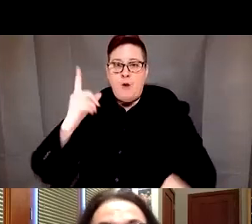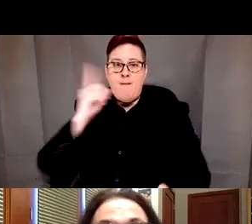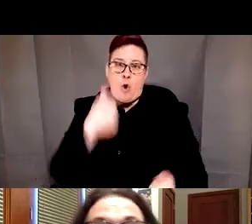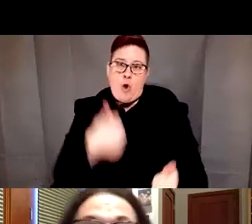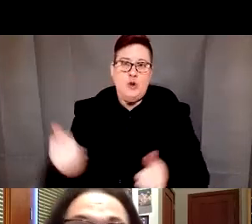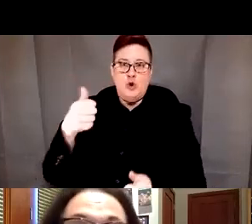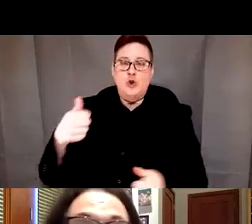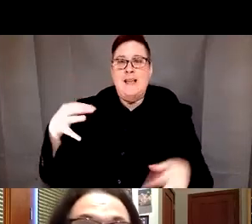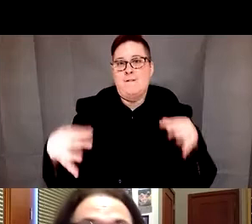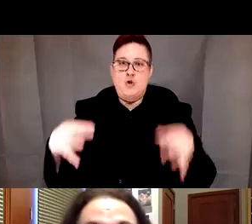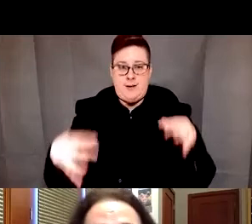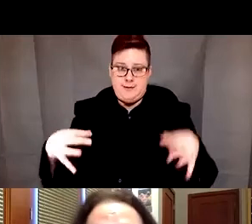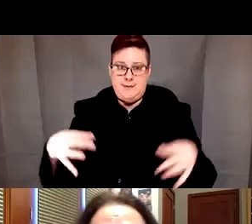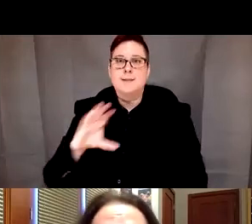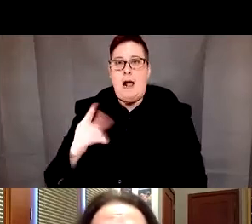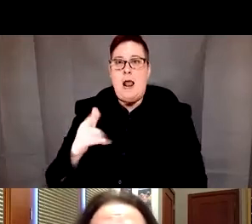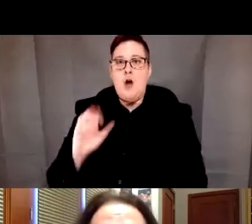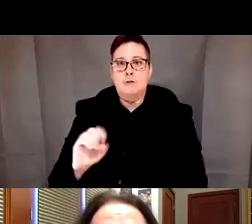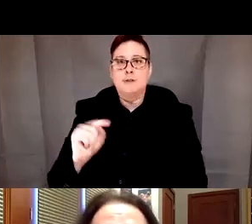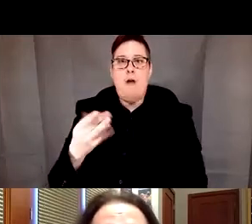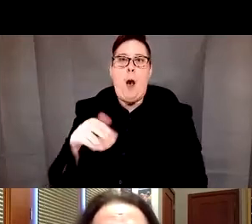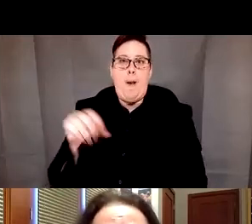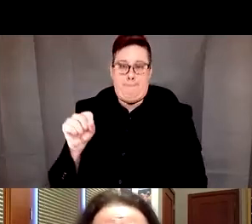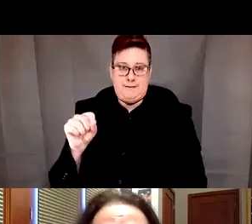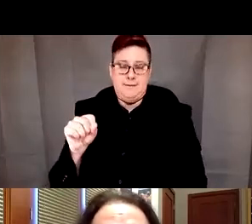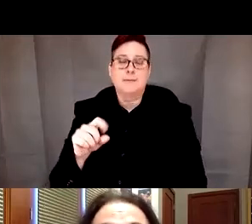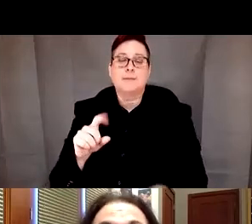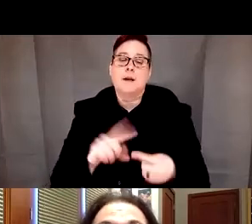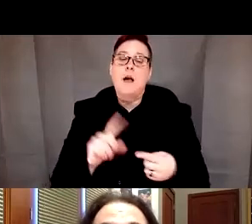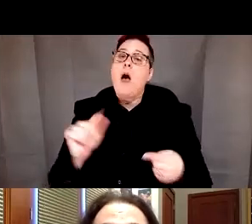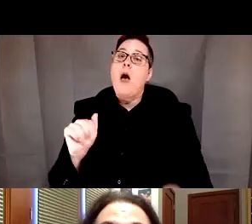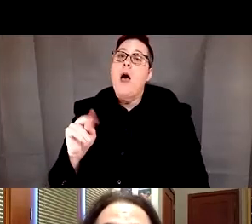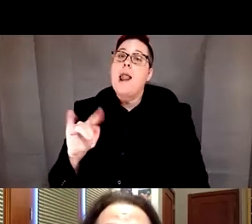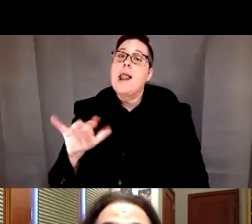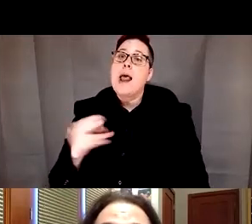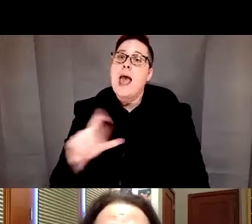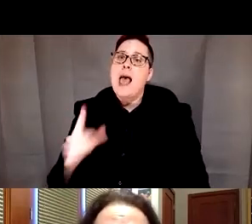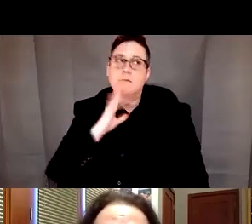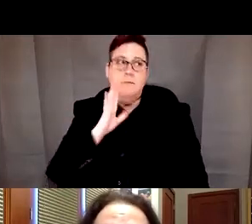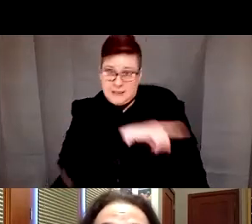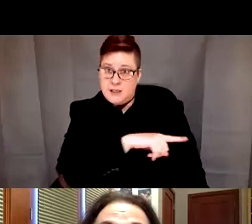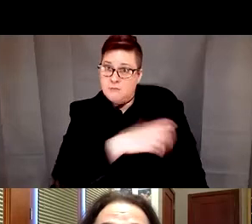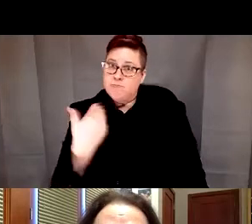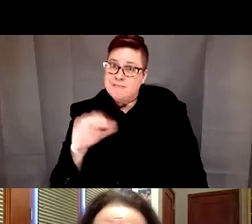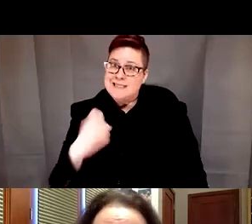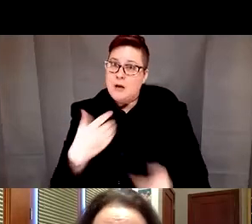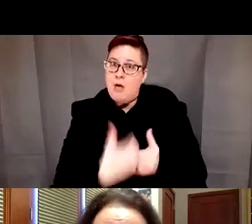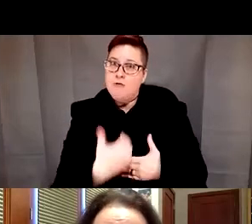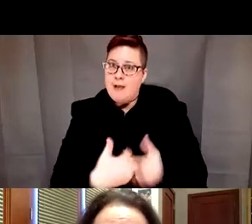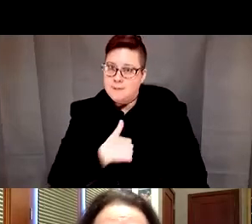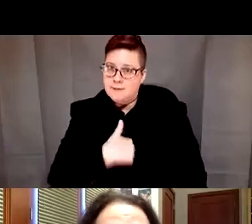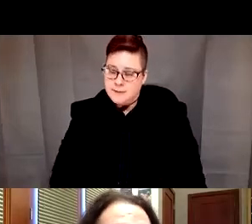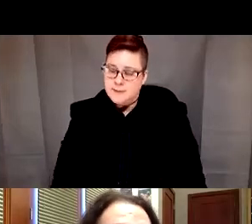Justice Clarence Thomas, and Anita Hill said that he had sexually harassed